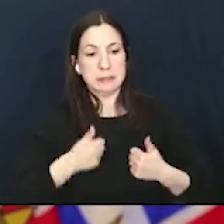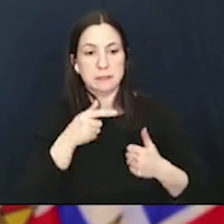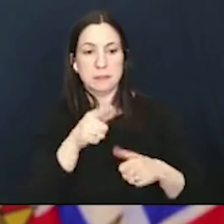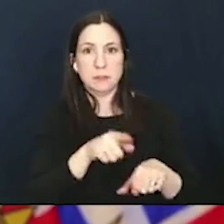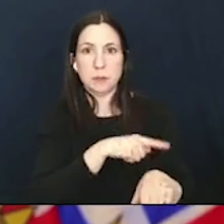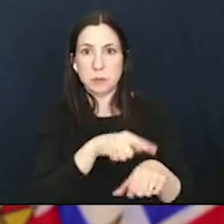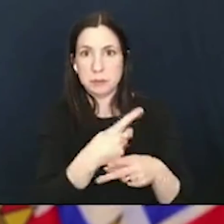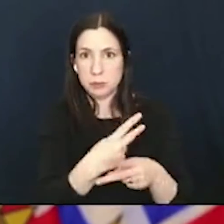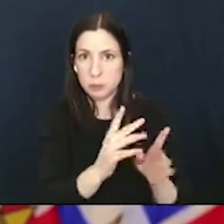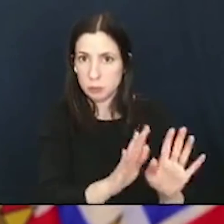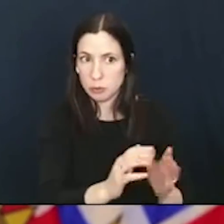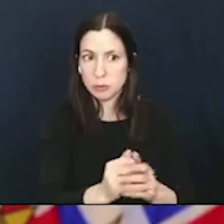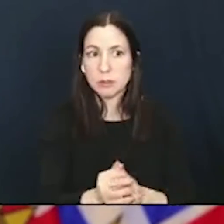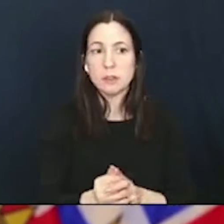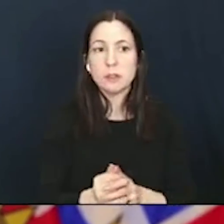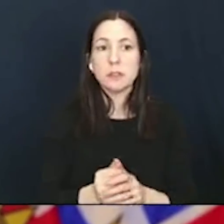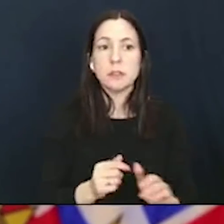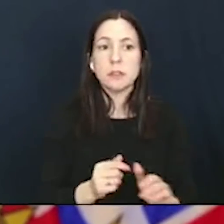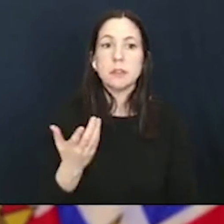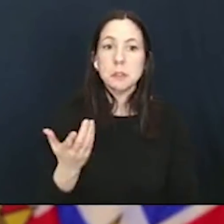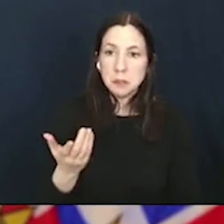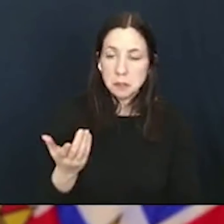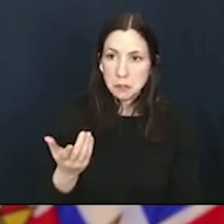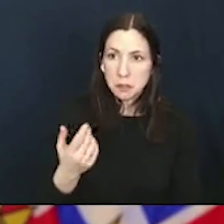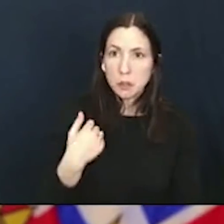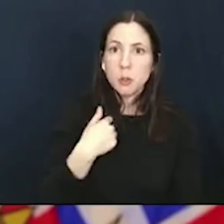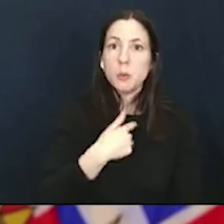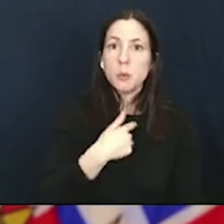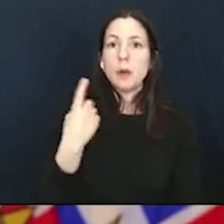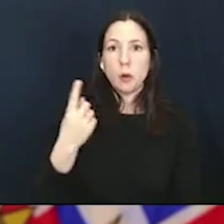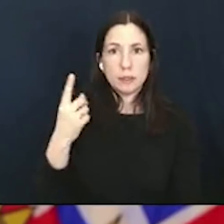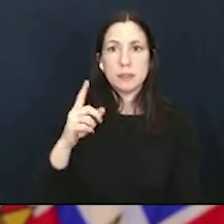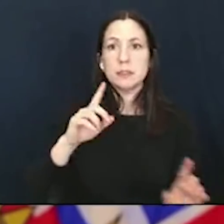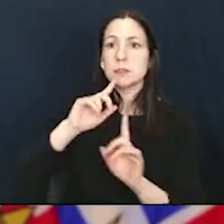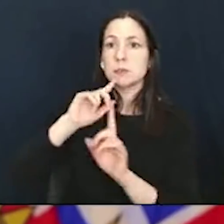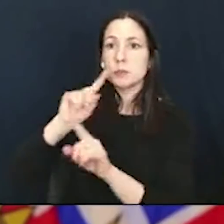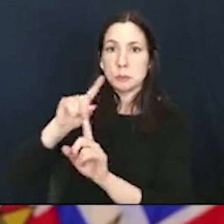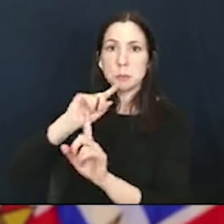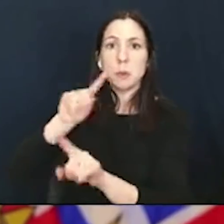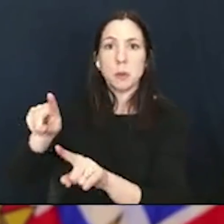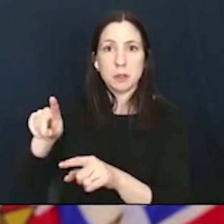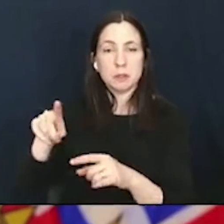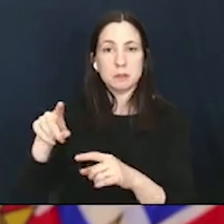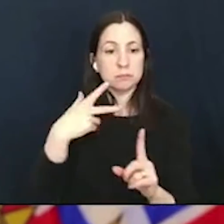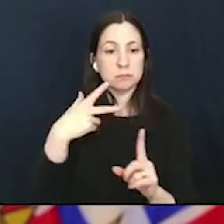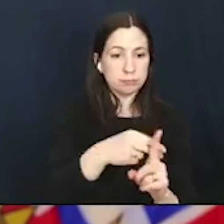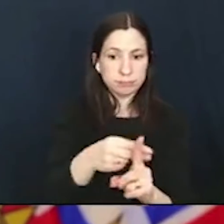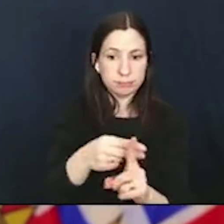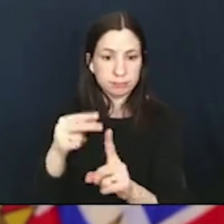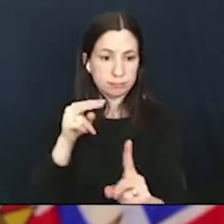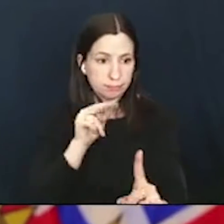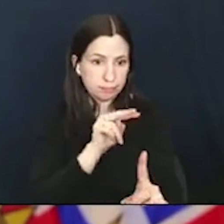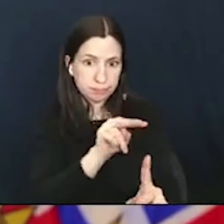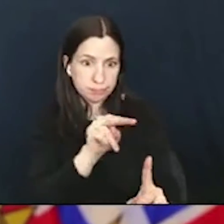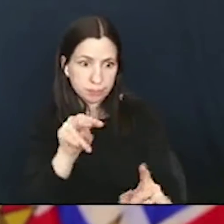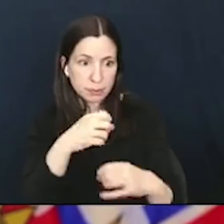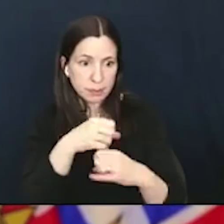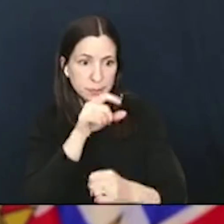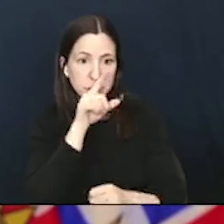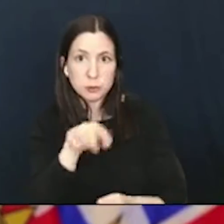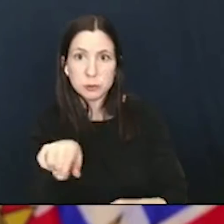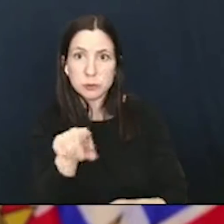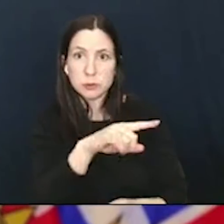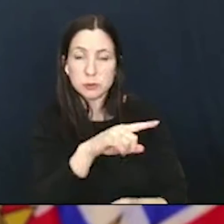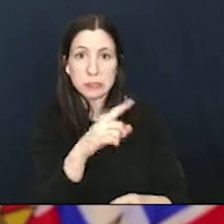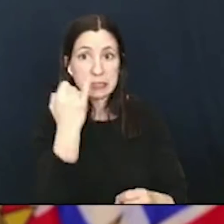to this, we have, as we report on, we have a very good monitoring system to ensure that